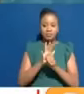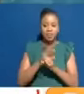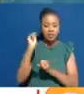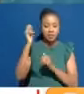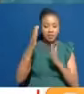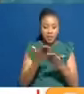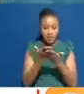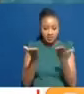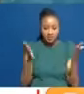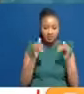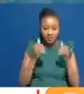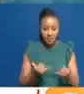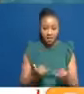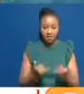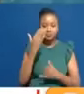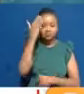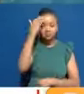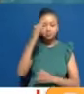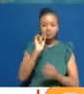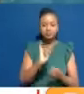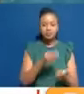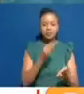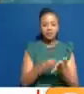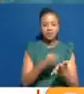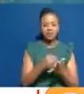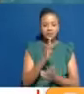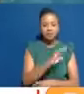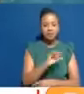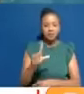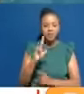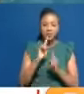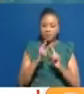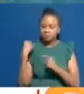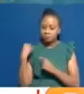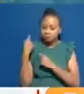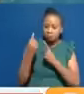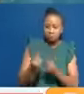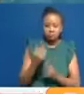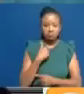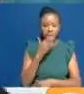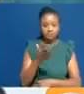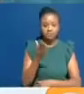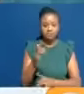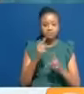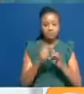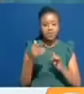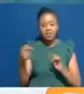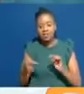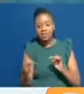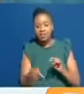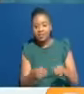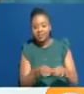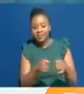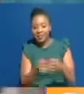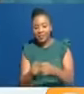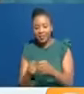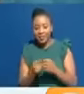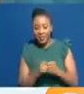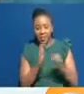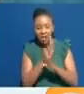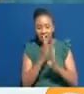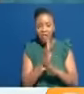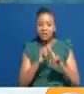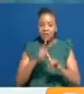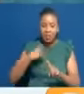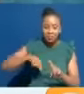Finance Bill haikuanza mwaka huu. Ilikuwa miaka yote. Lakini ilikuwa inafanywa tu huko na chini na ukora na nini na nini. Yetu tumesema